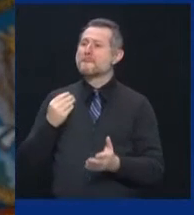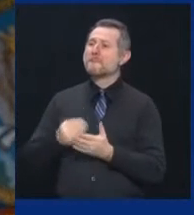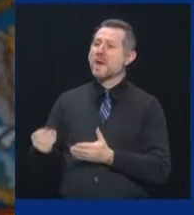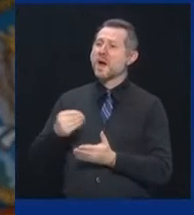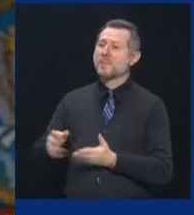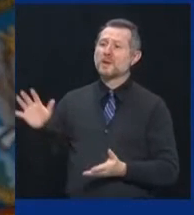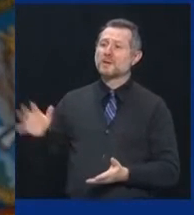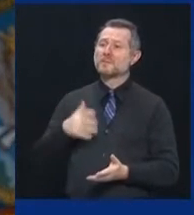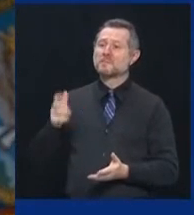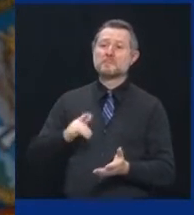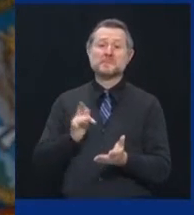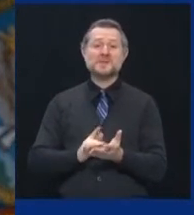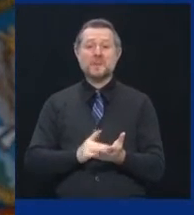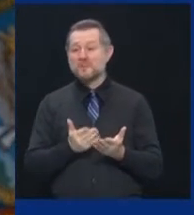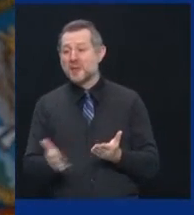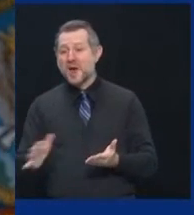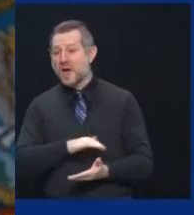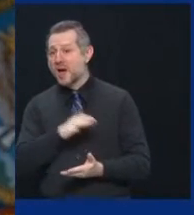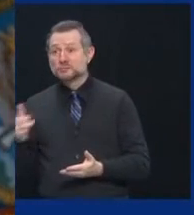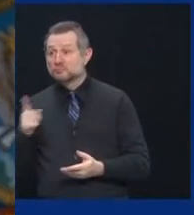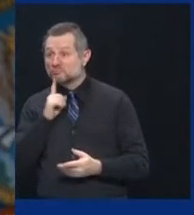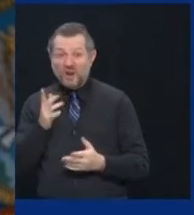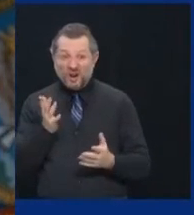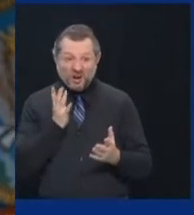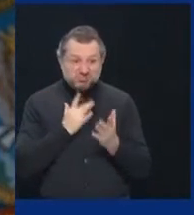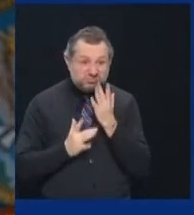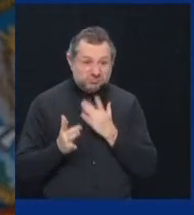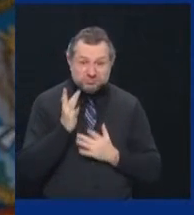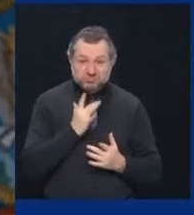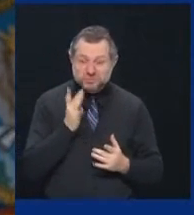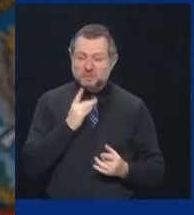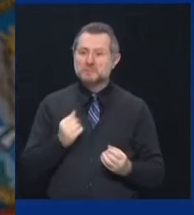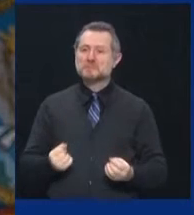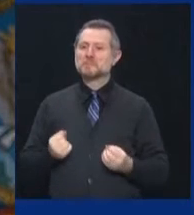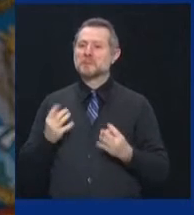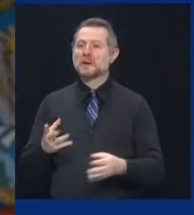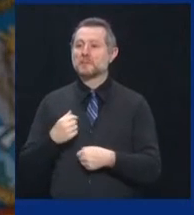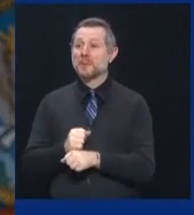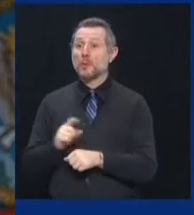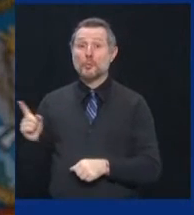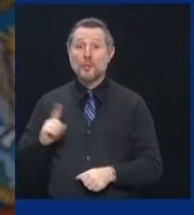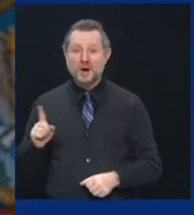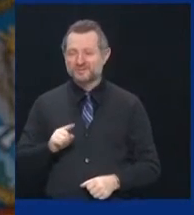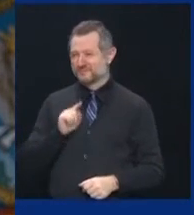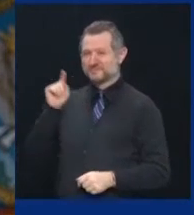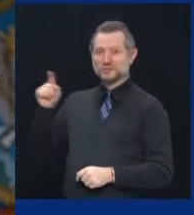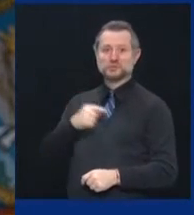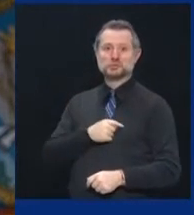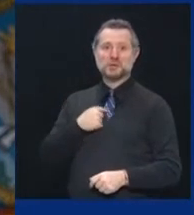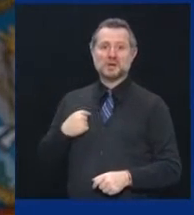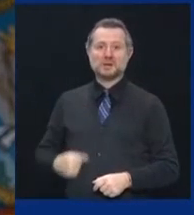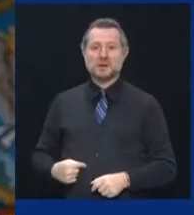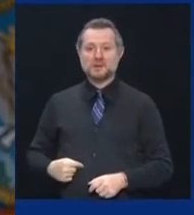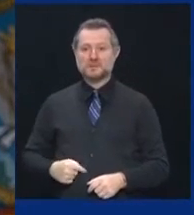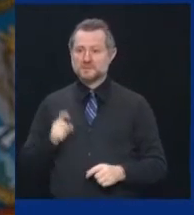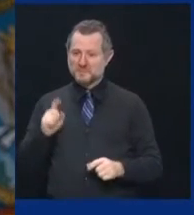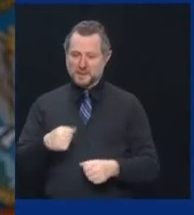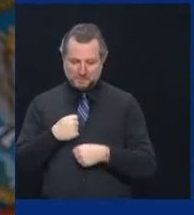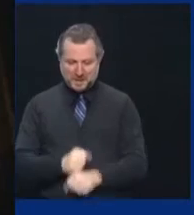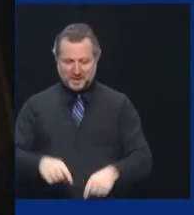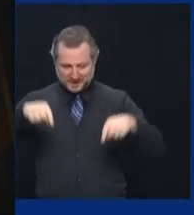essential products are made in China. We must have the capacity in the United States and even here in New